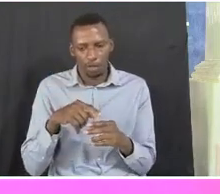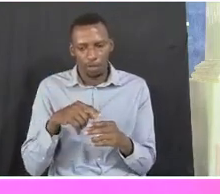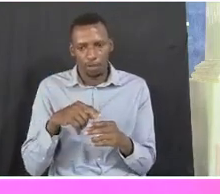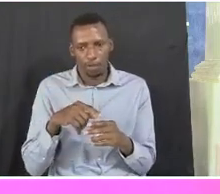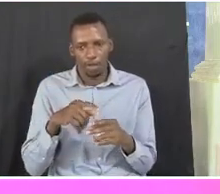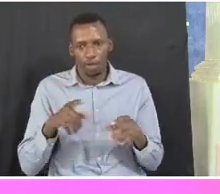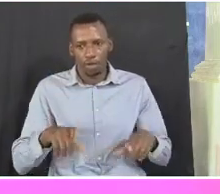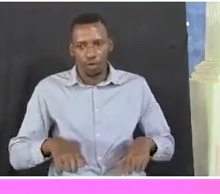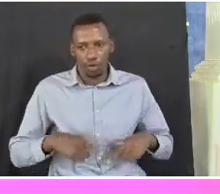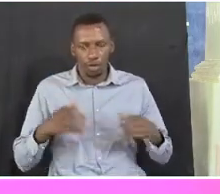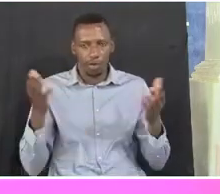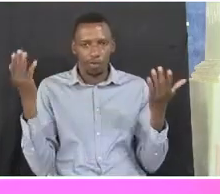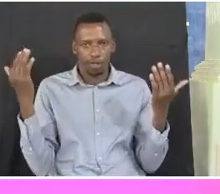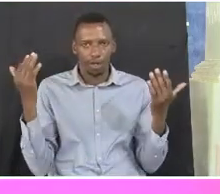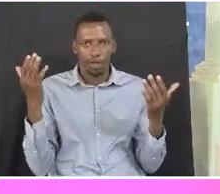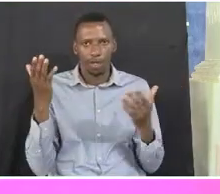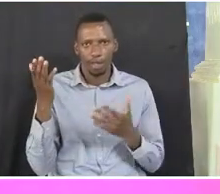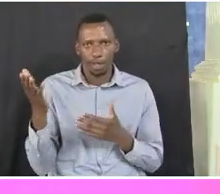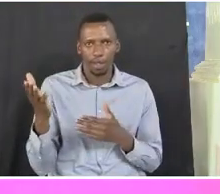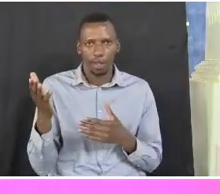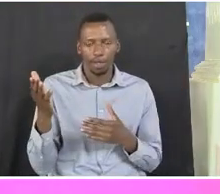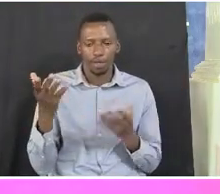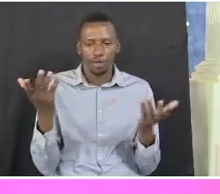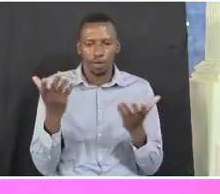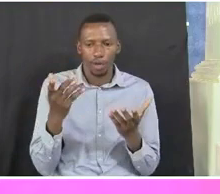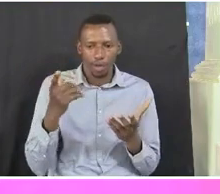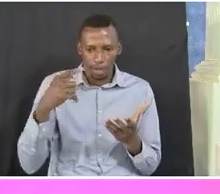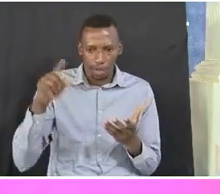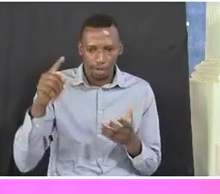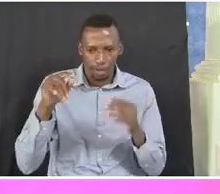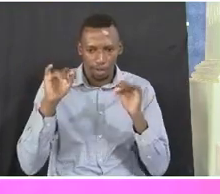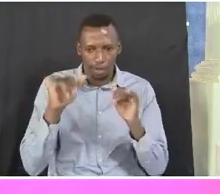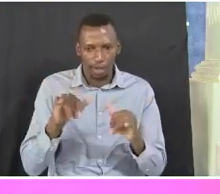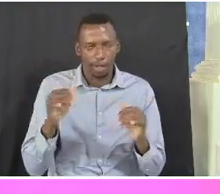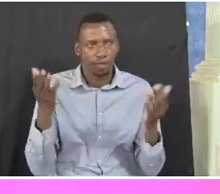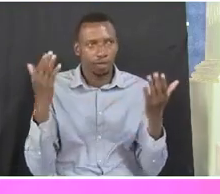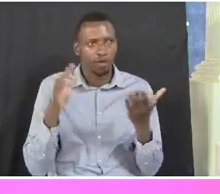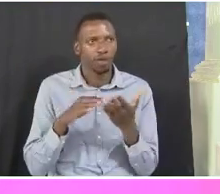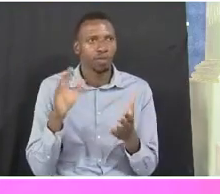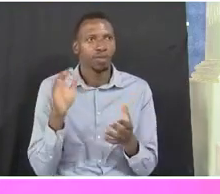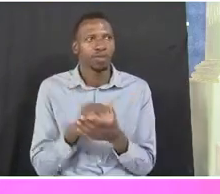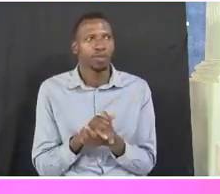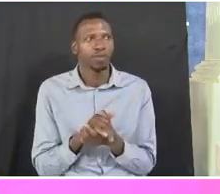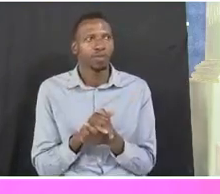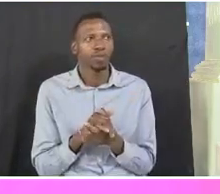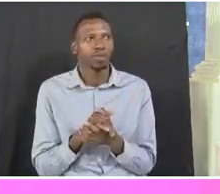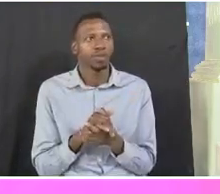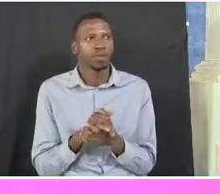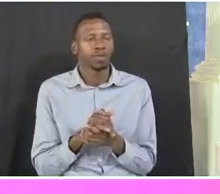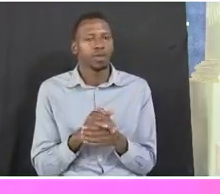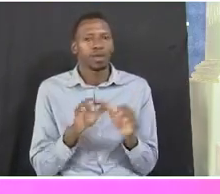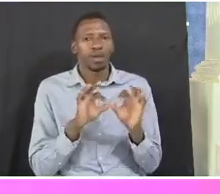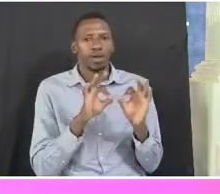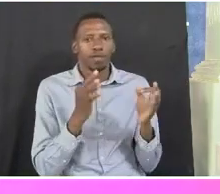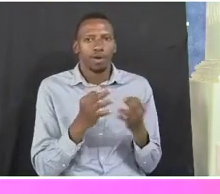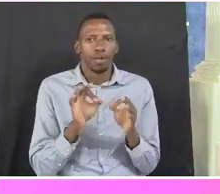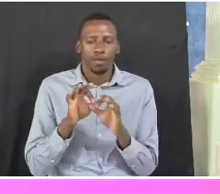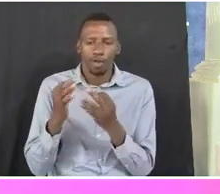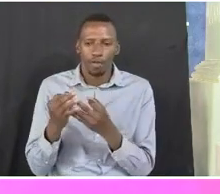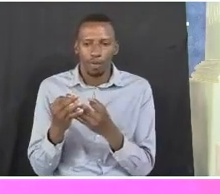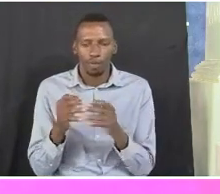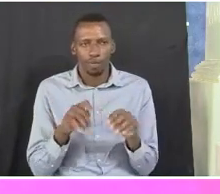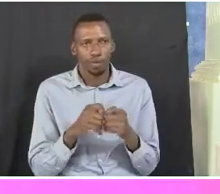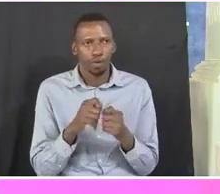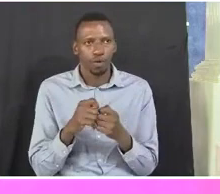eternally in that eternal home where righteousness dwells forevermore. Family, from family brokenness to